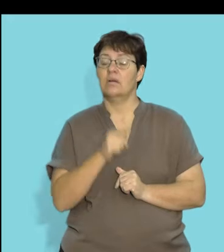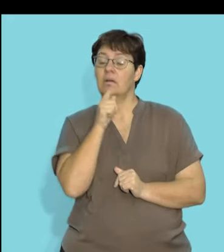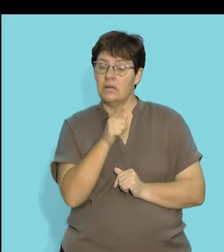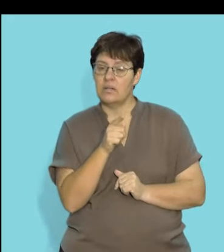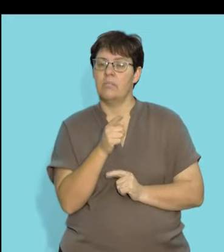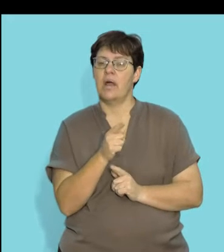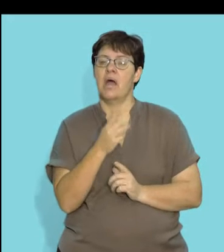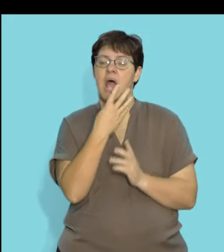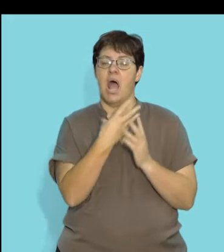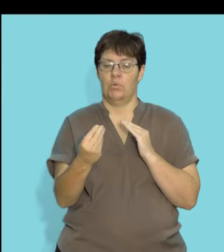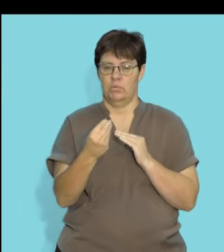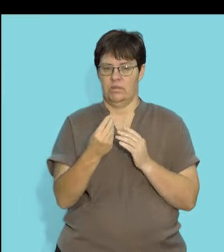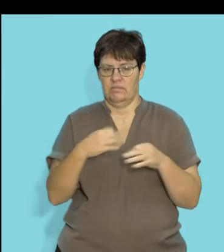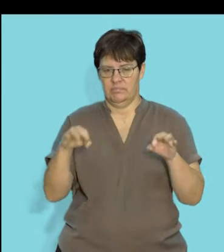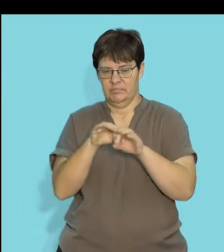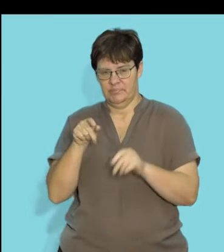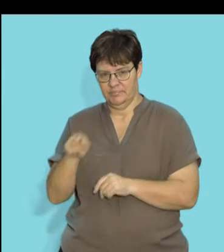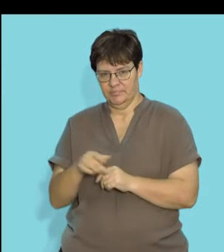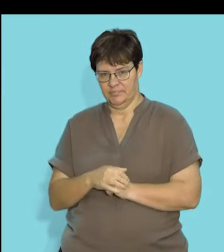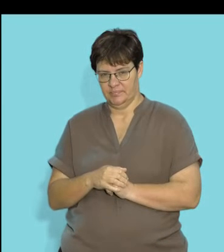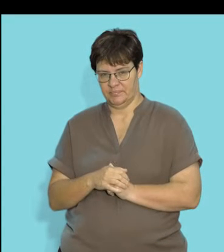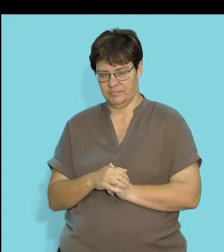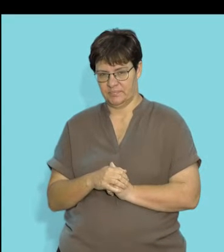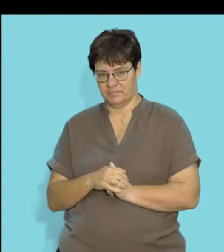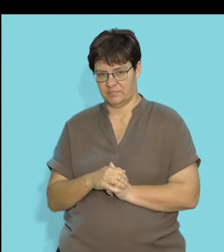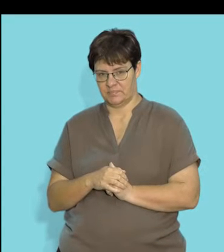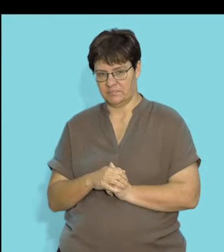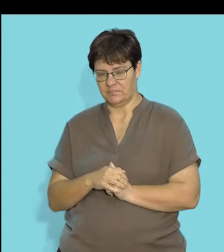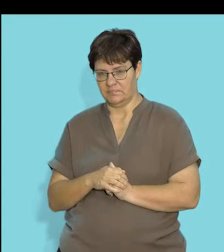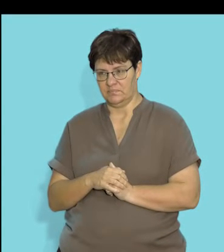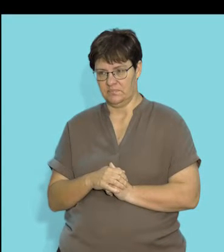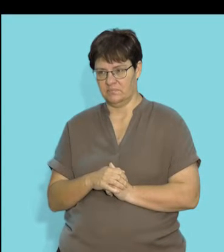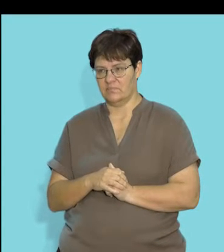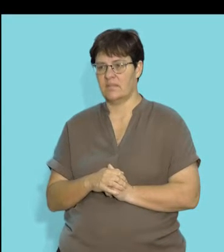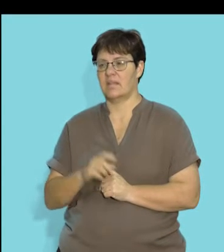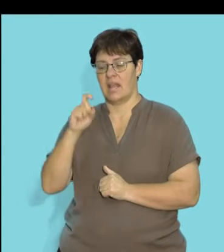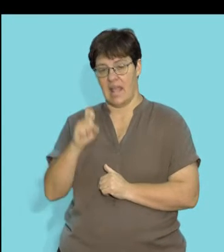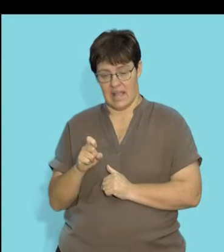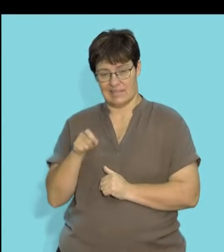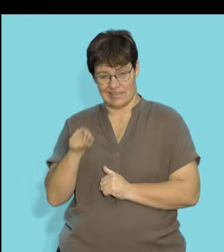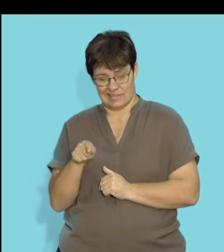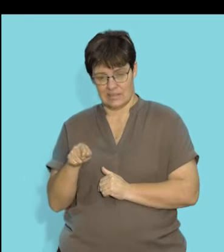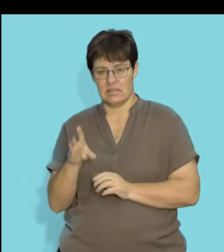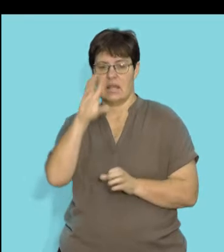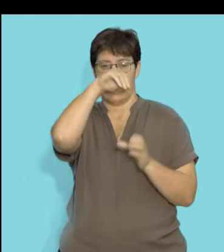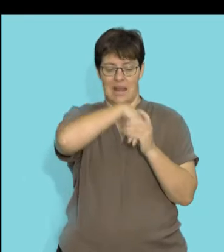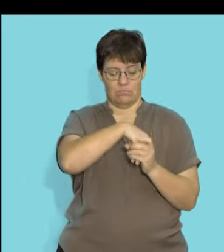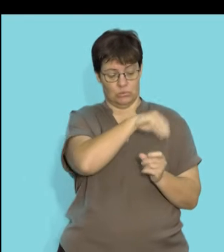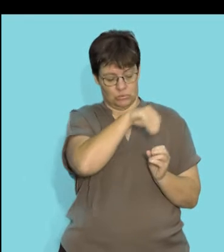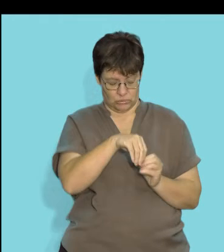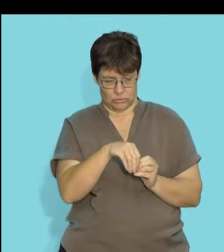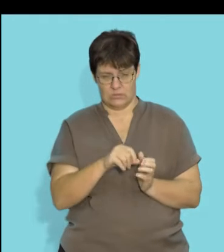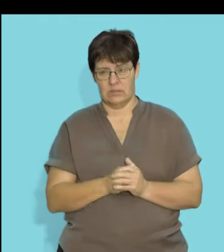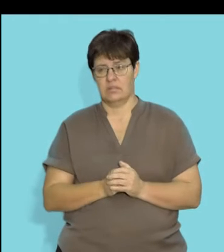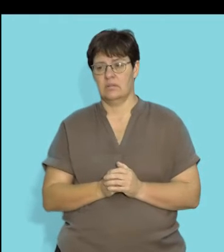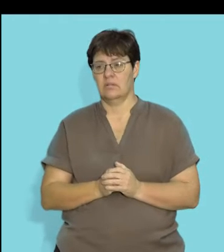the f of x is my output values. This is the output, and the x value will be the